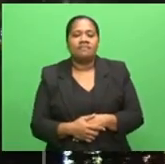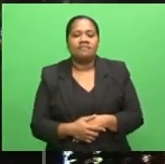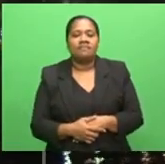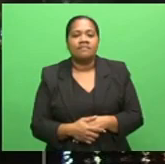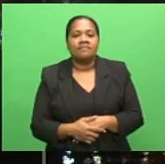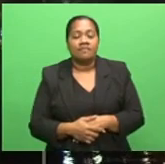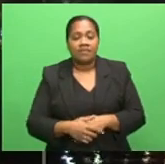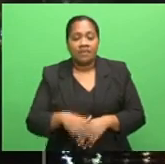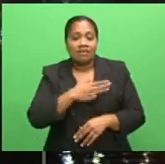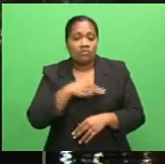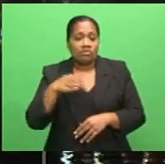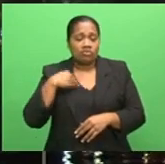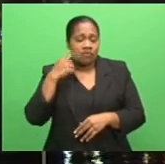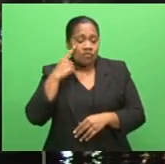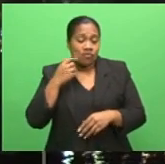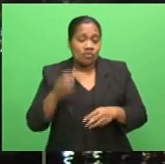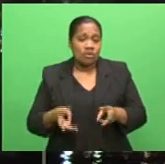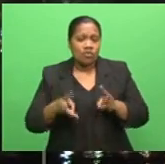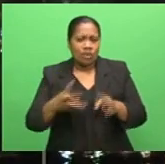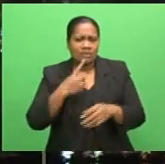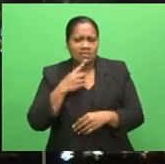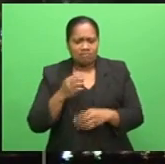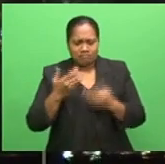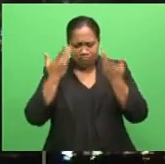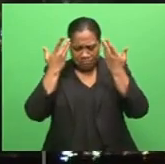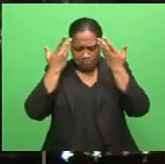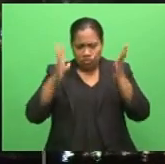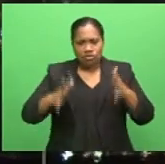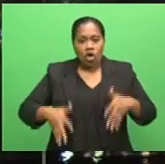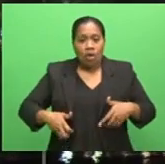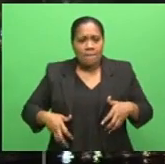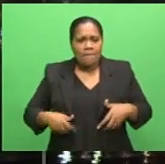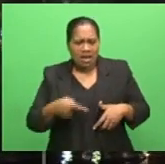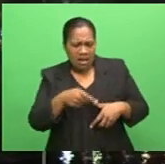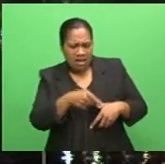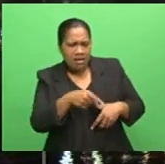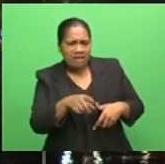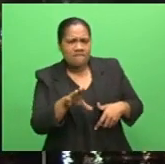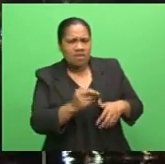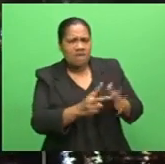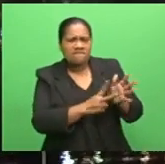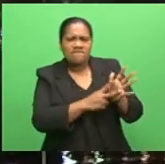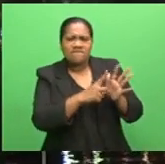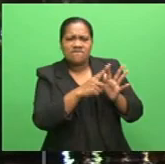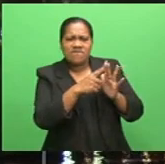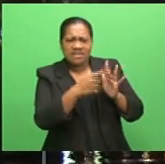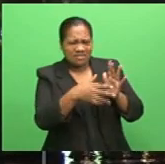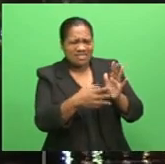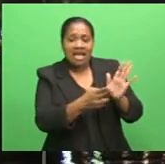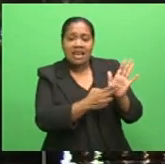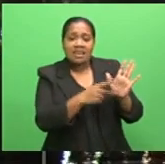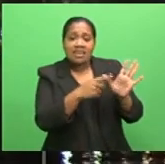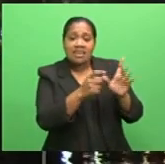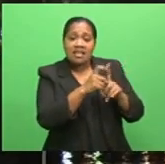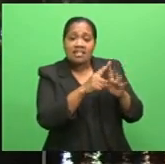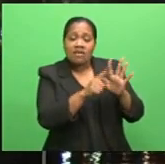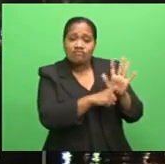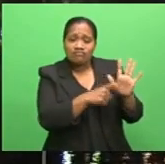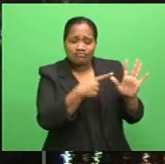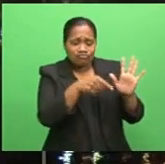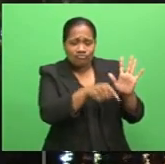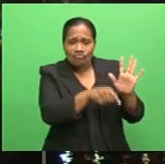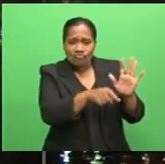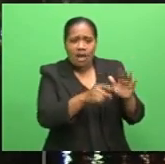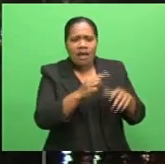The Ministry of Waterways is unaware of the complaints made by the residents of Veiraisi settlement in Nandera, Nasino, regarding